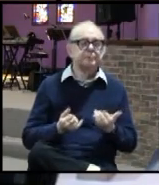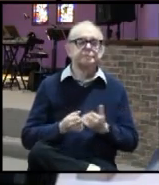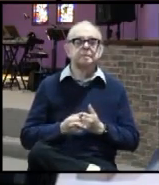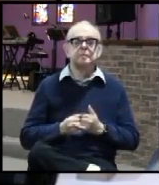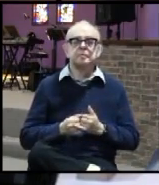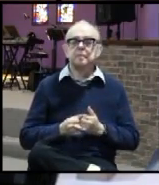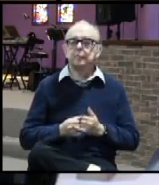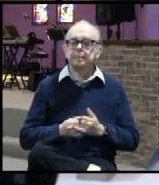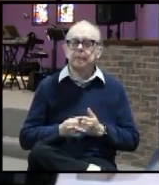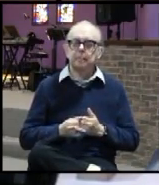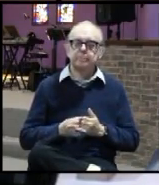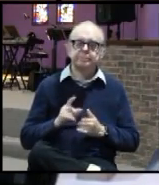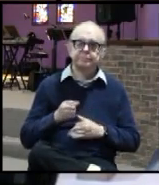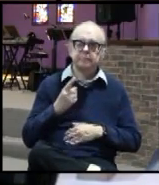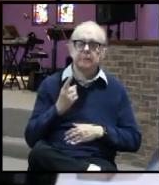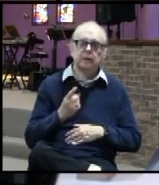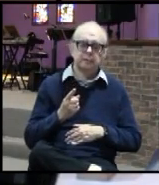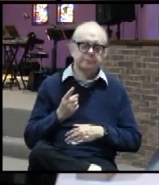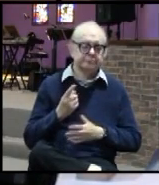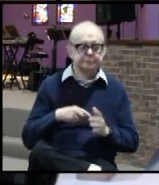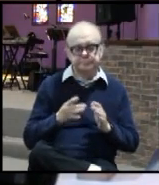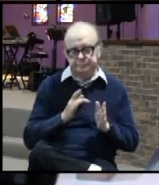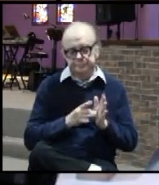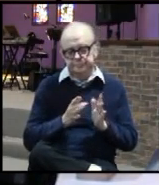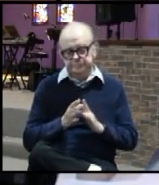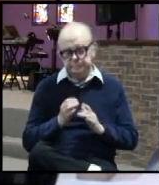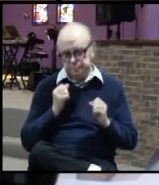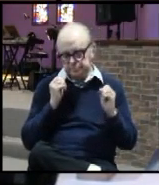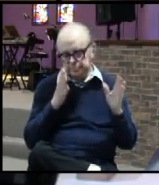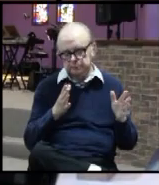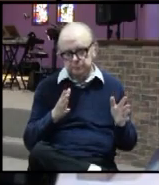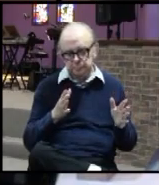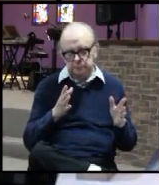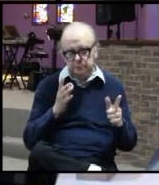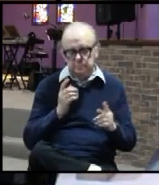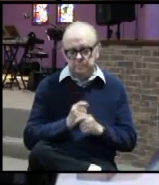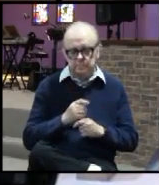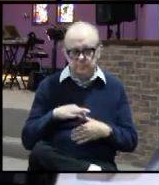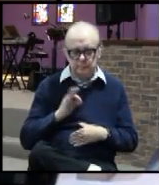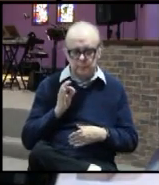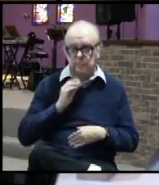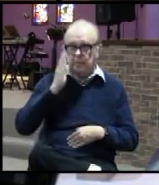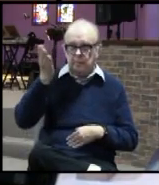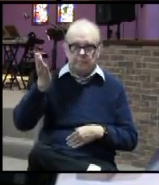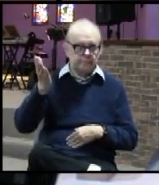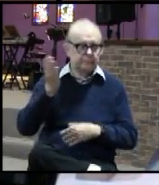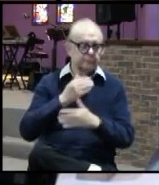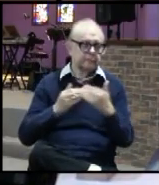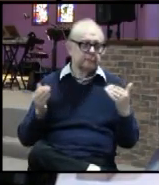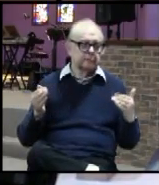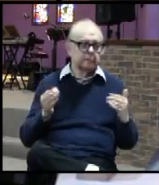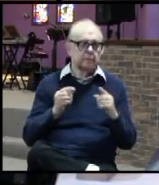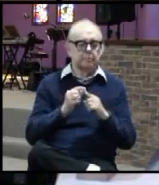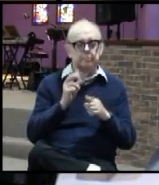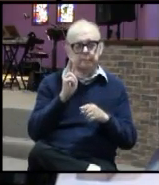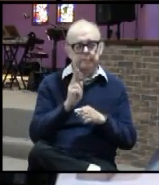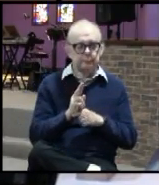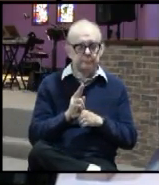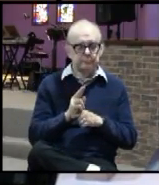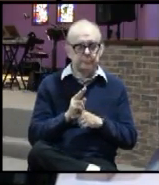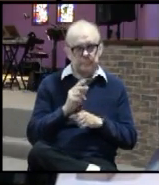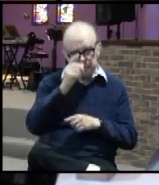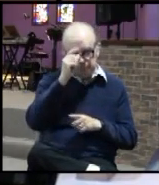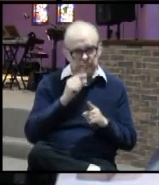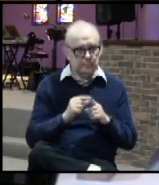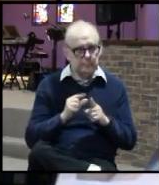Okay? You need to understand that what Jesus said was, Father, I entrust my spirit into your hands. And the word that he used here was a Greek